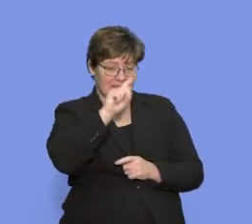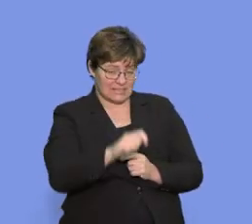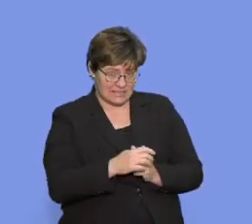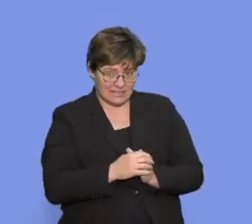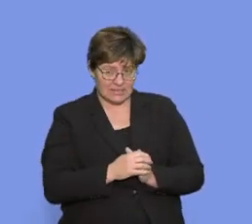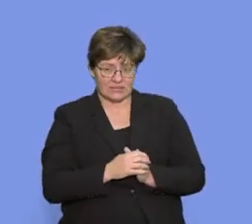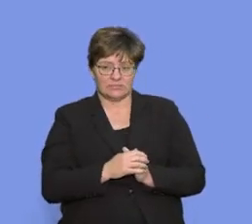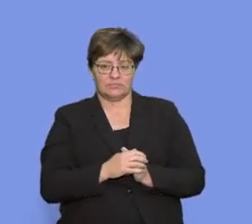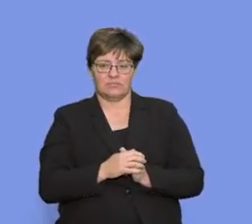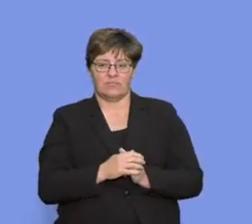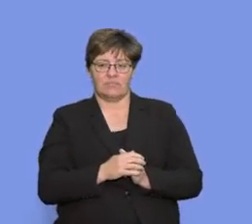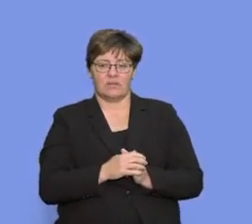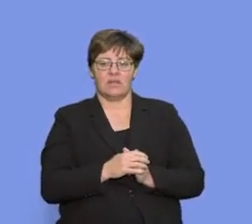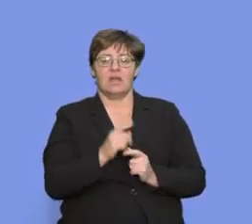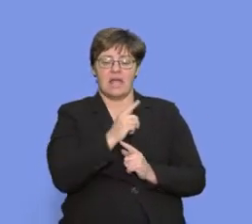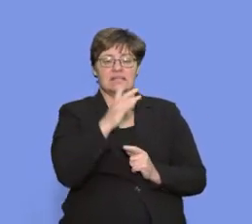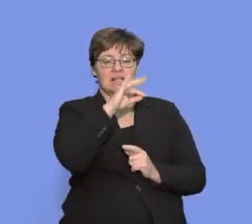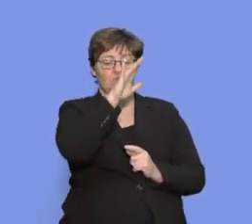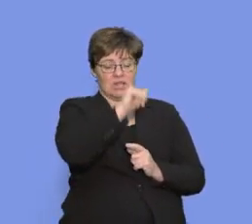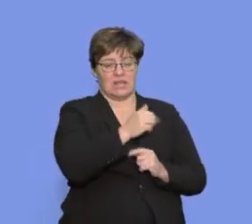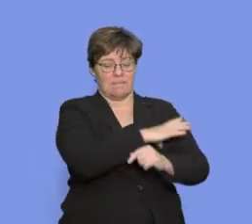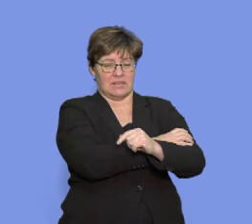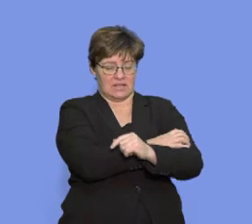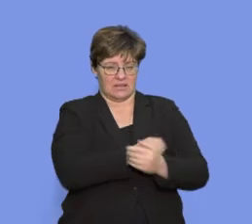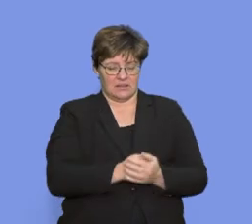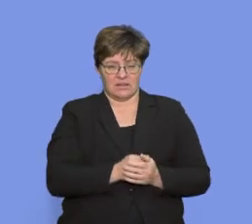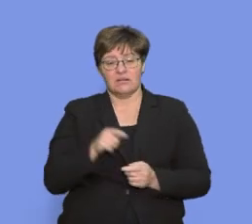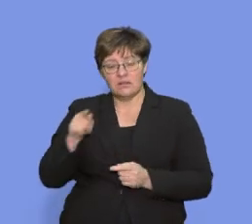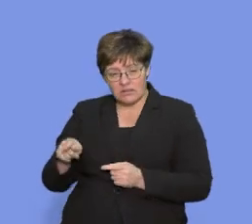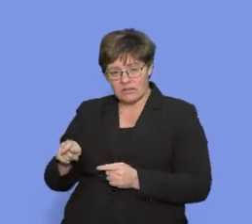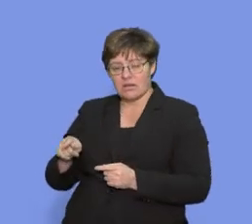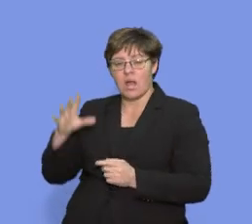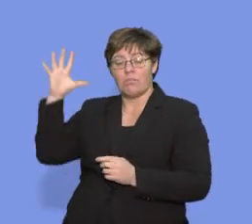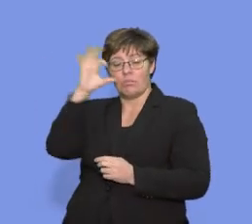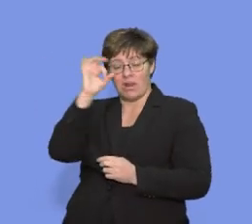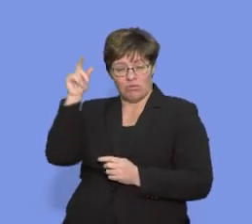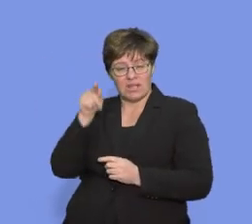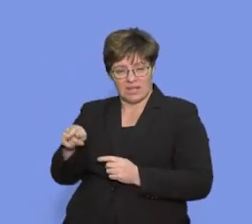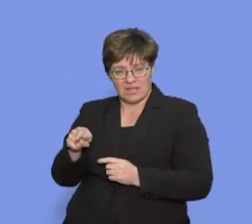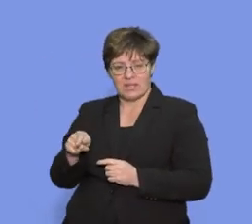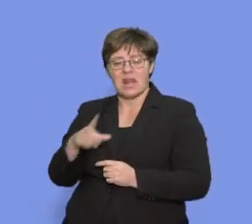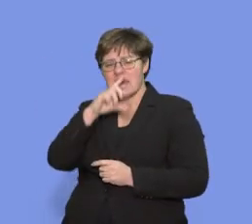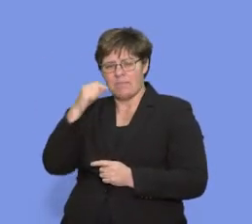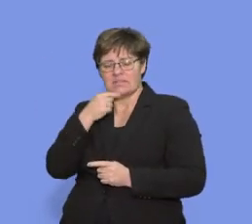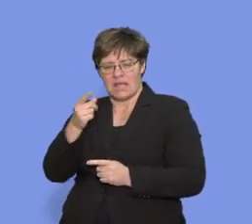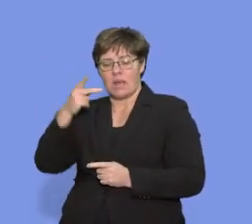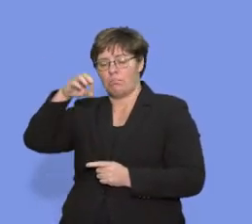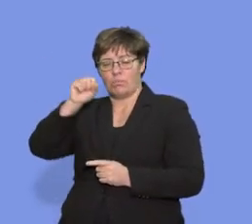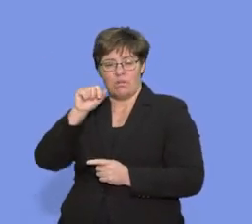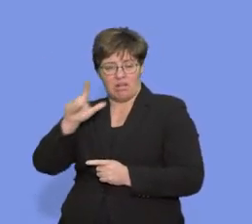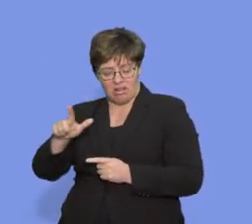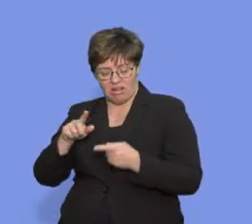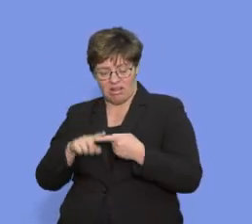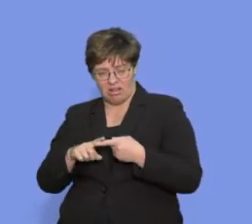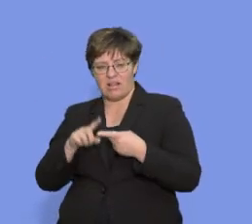lens is suspended from them, and the ciliary muscle. With the pupillary mechanism, obviously the name says it all,